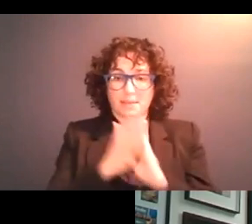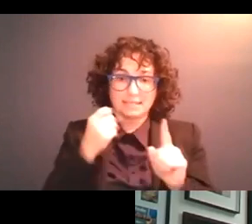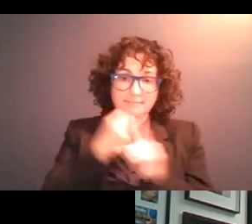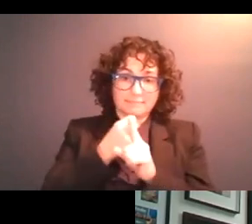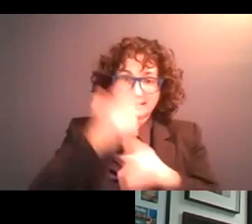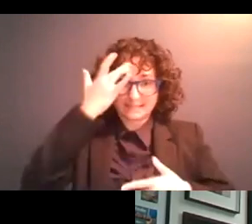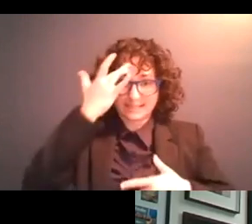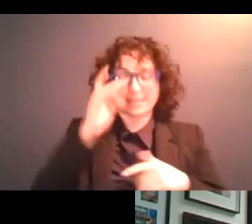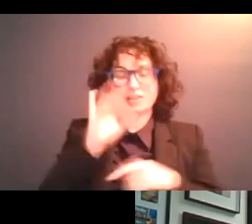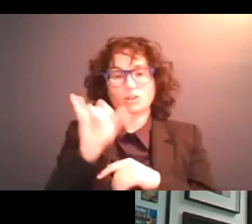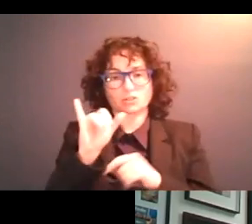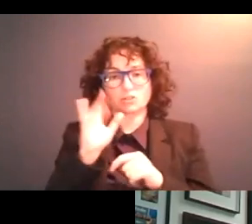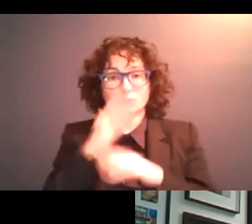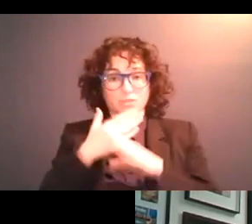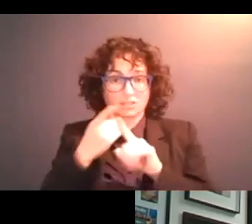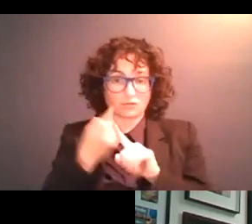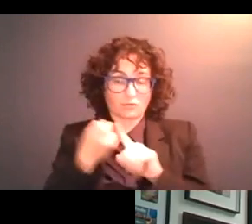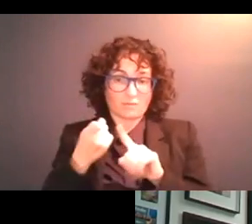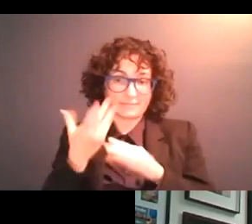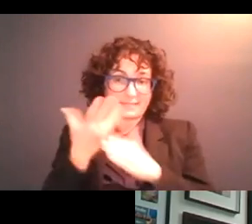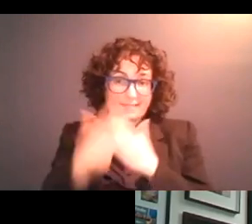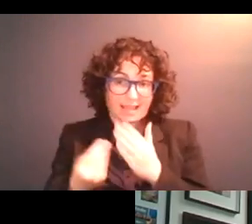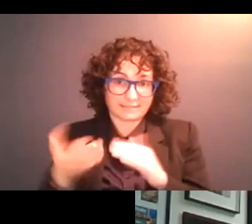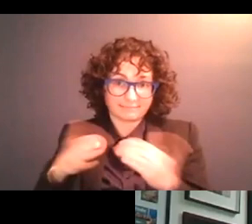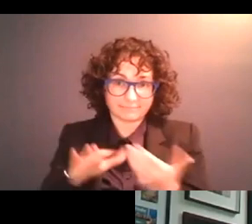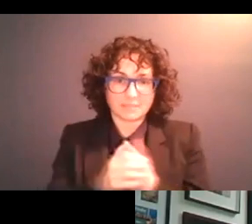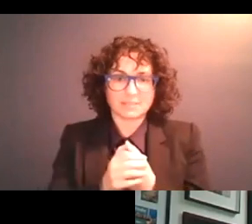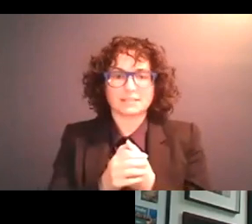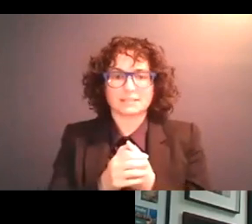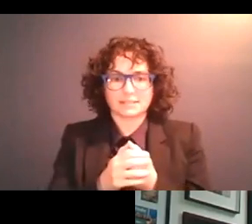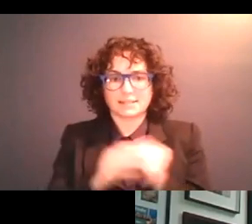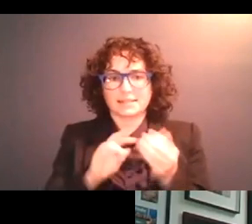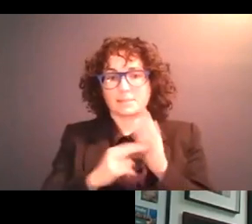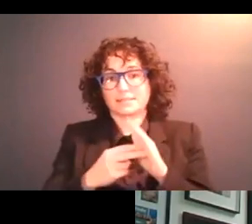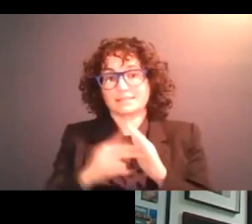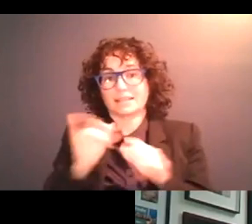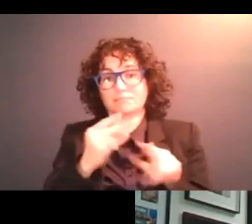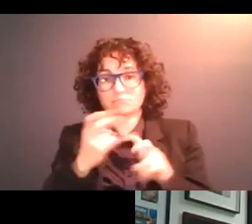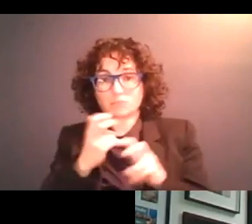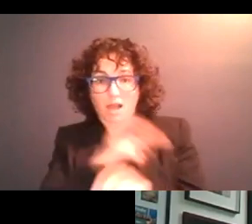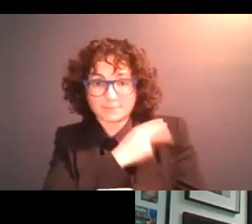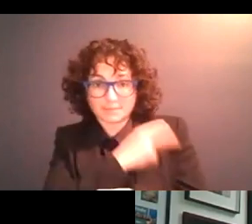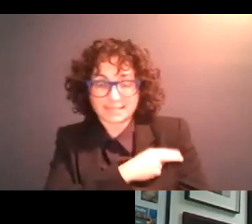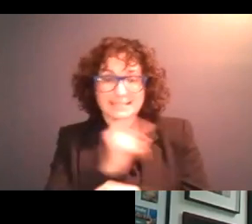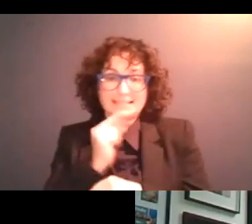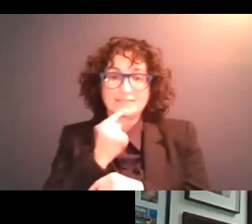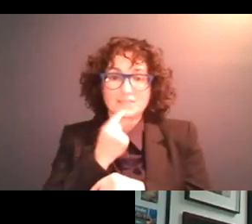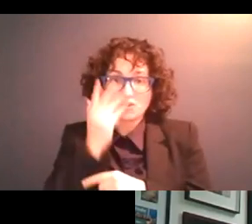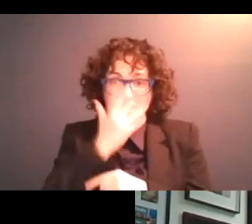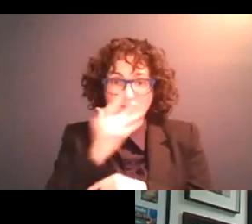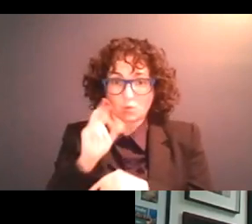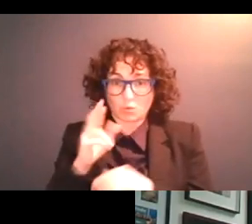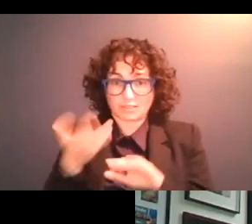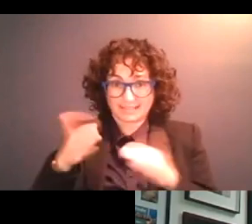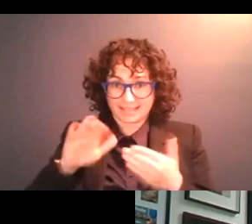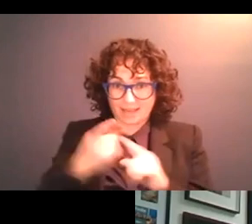the disease if you ever get those disease. So presentations requiring hospitalization, severe phases of disease or dying from them